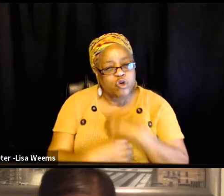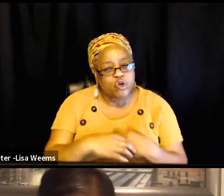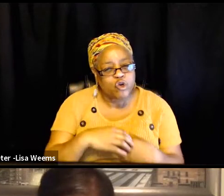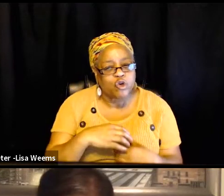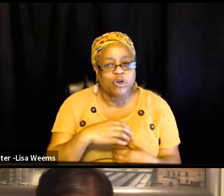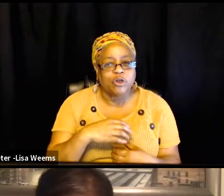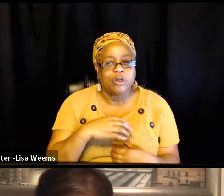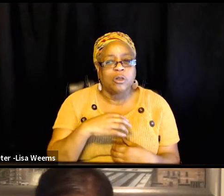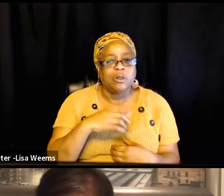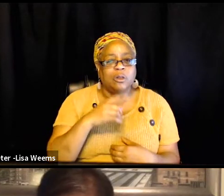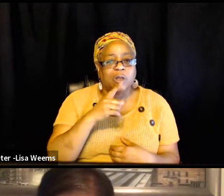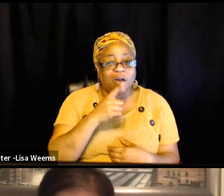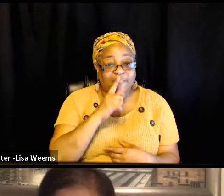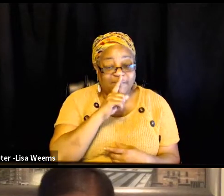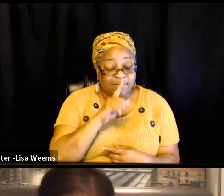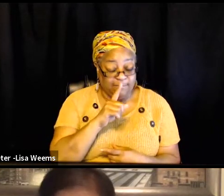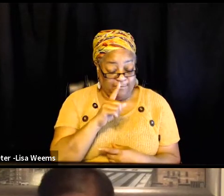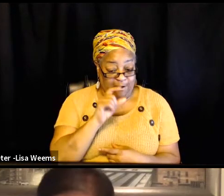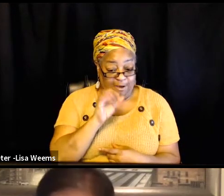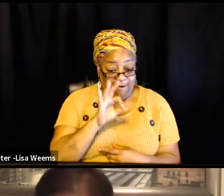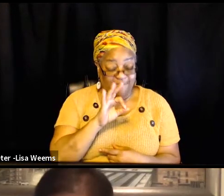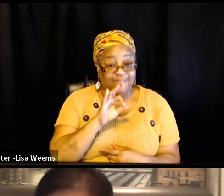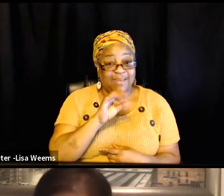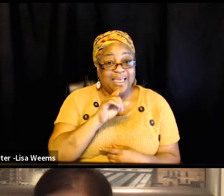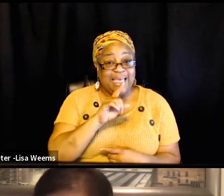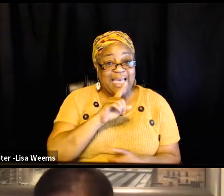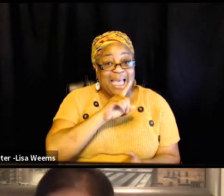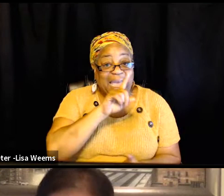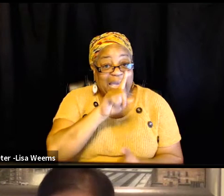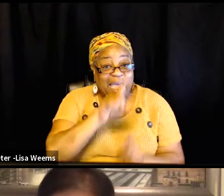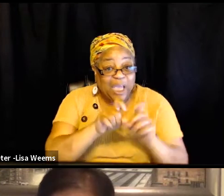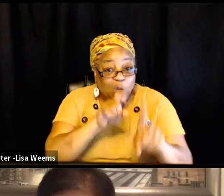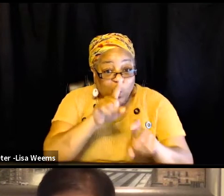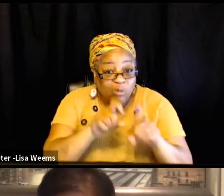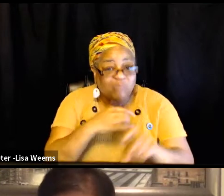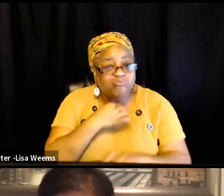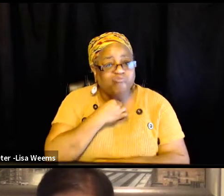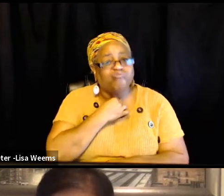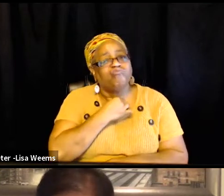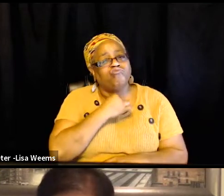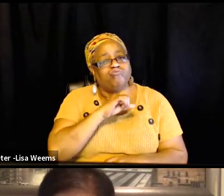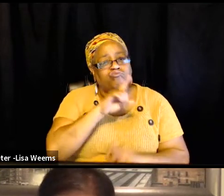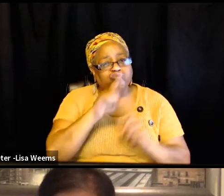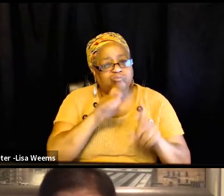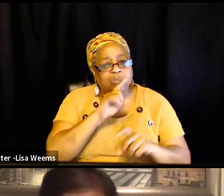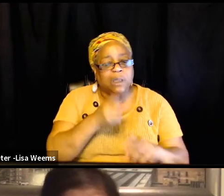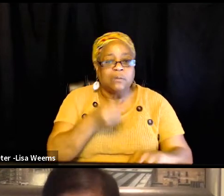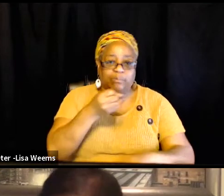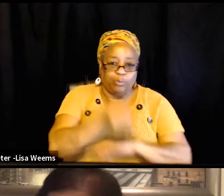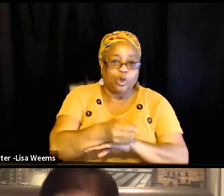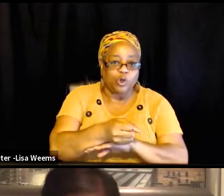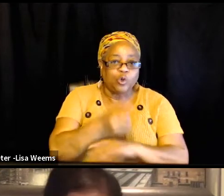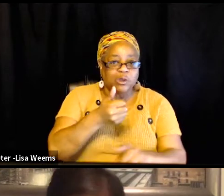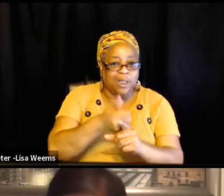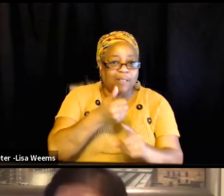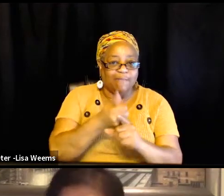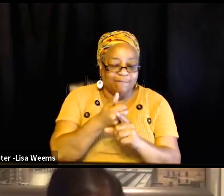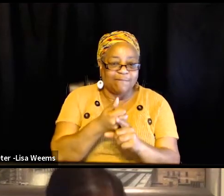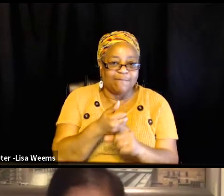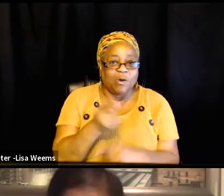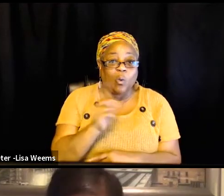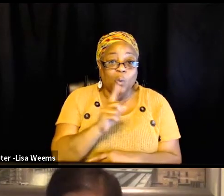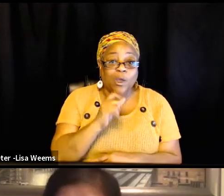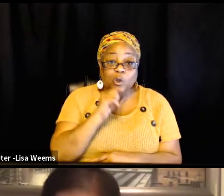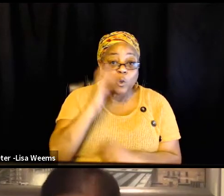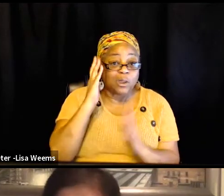of inquiry, of intellectual inquiry, is precisely putting yourself in unexpected places because of curiosity, because